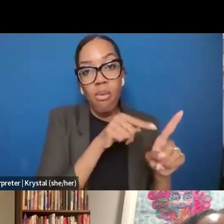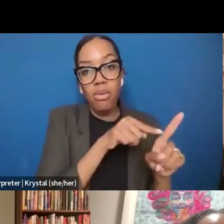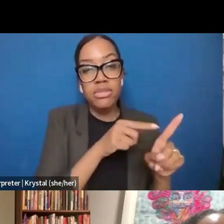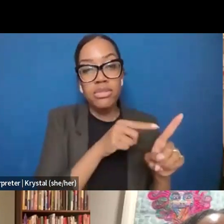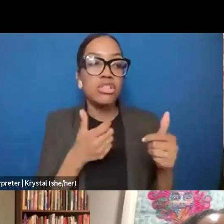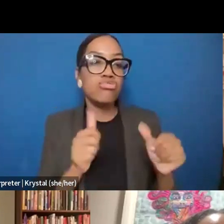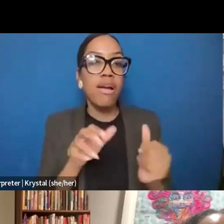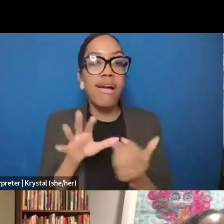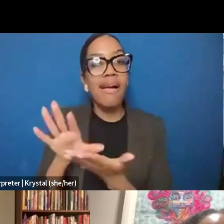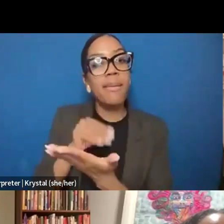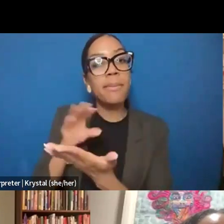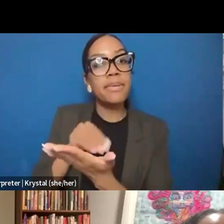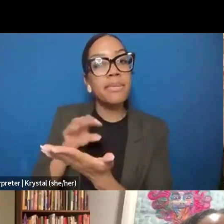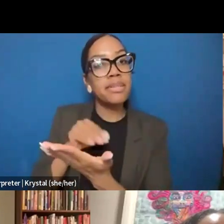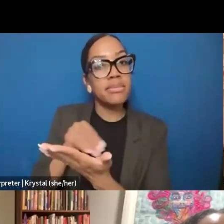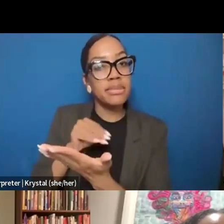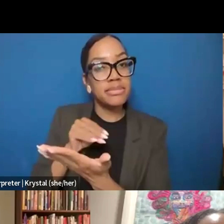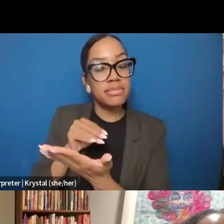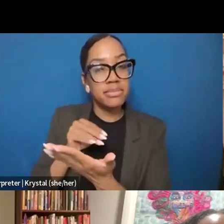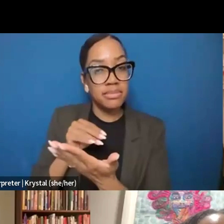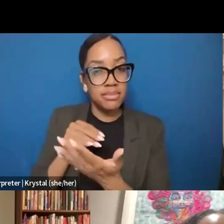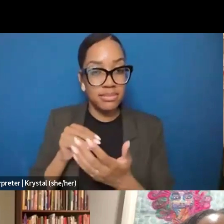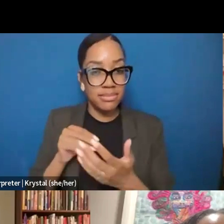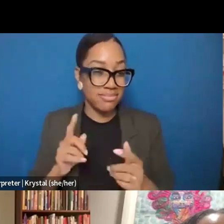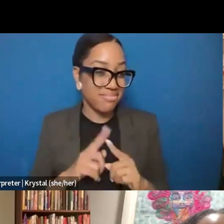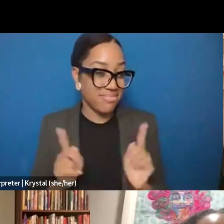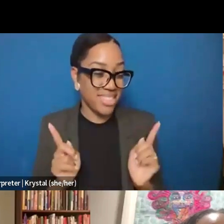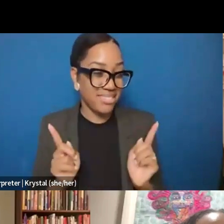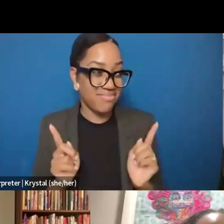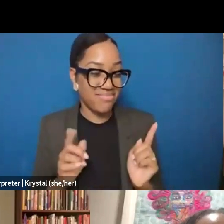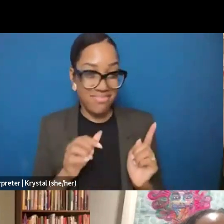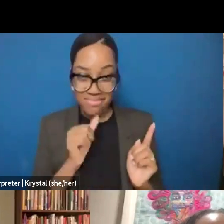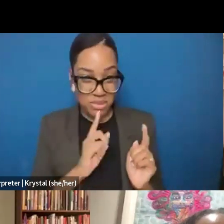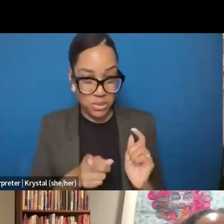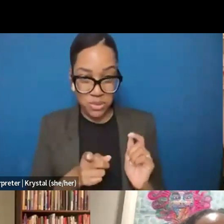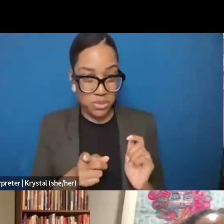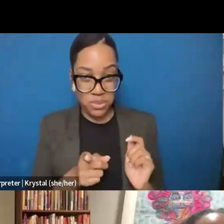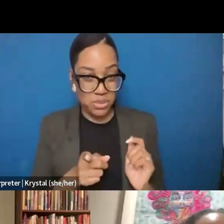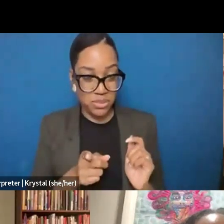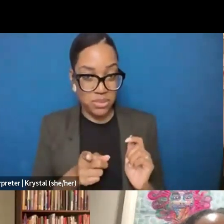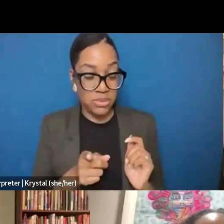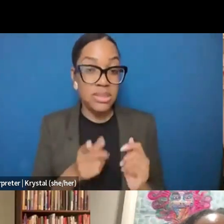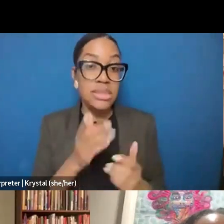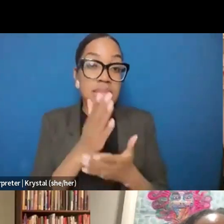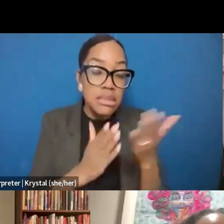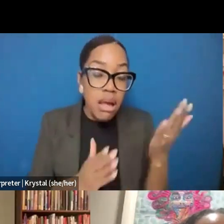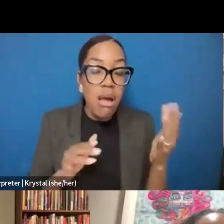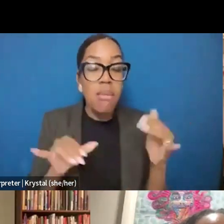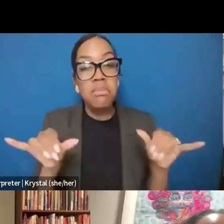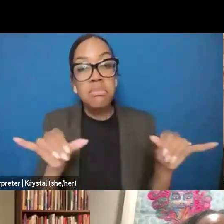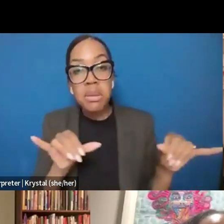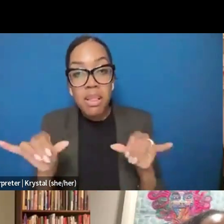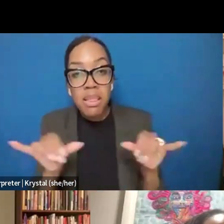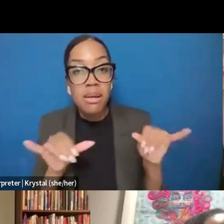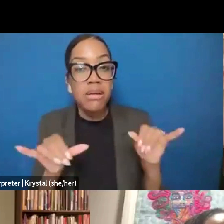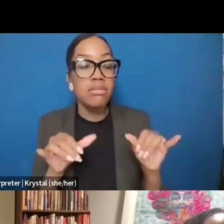organizations or white teacher unions, so on and so forth, were doing. And that's not true. There's some elements and similarities, right, in terms